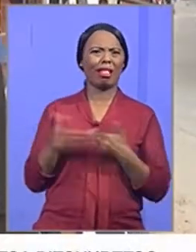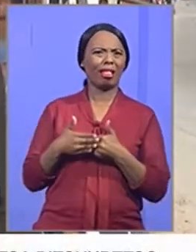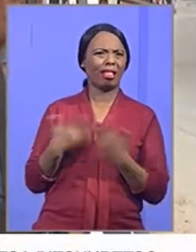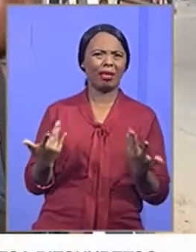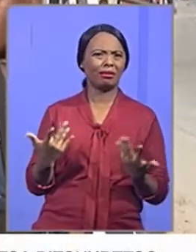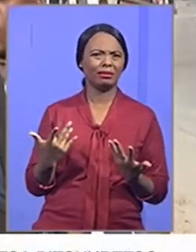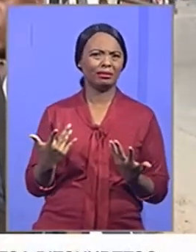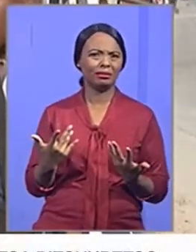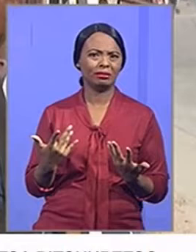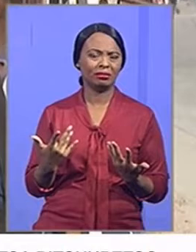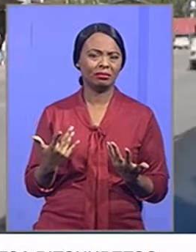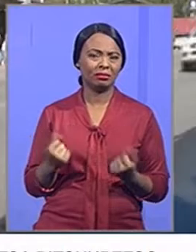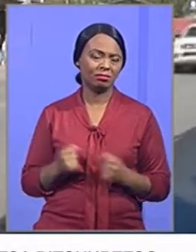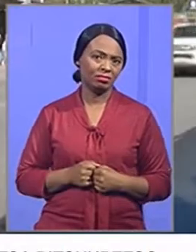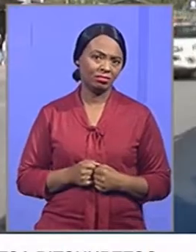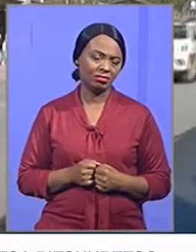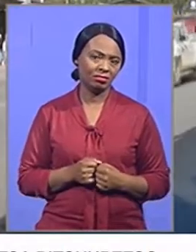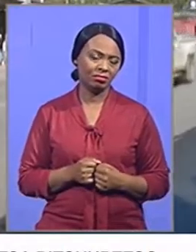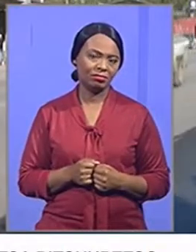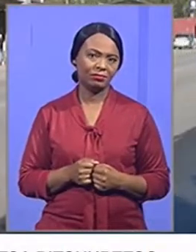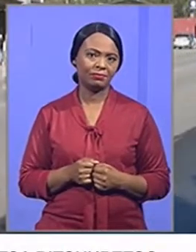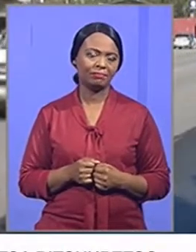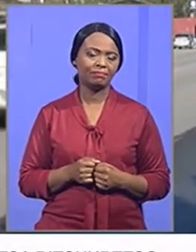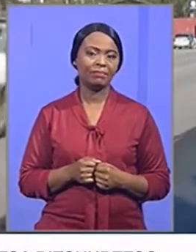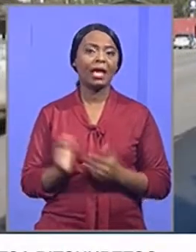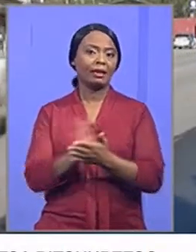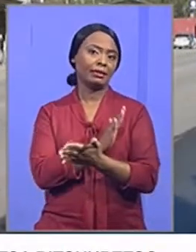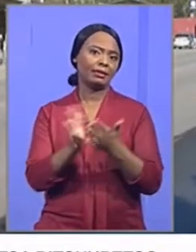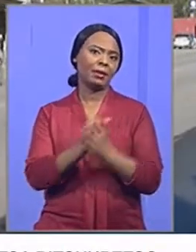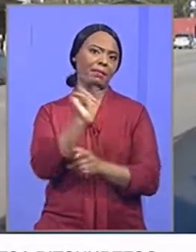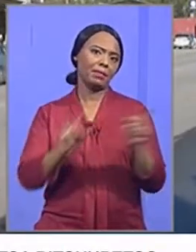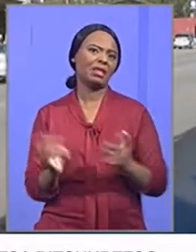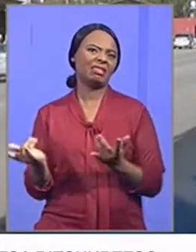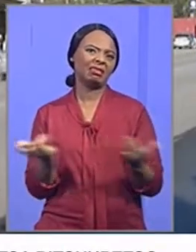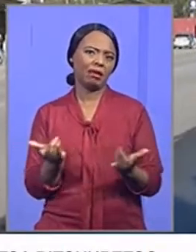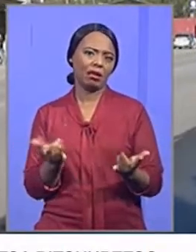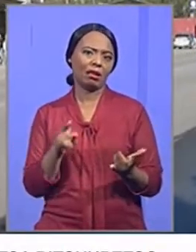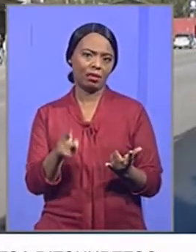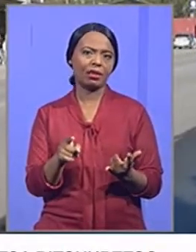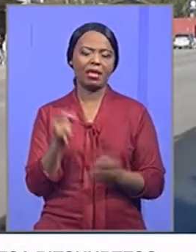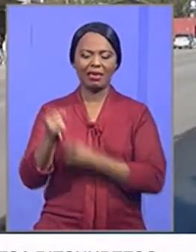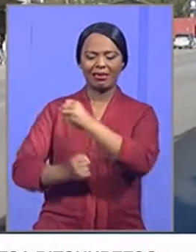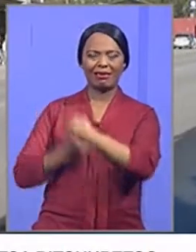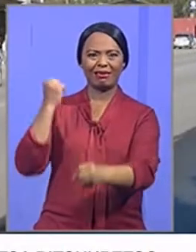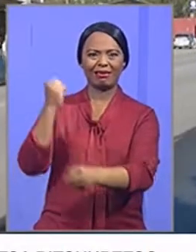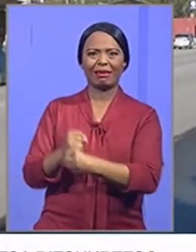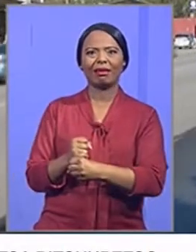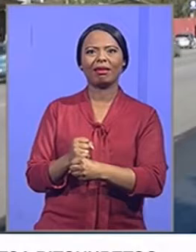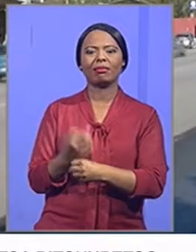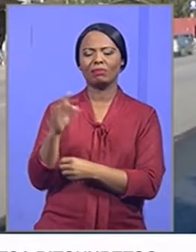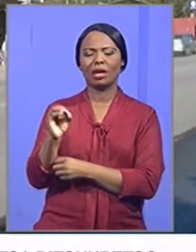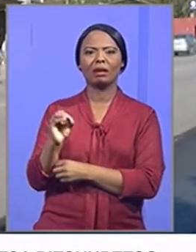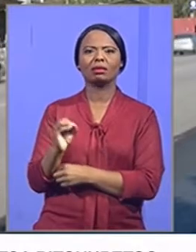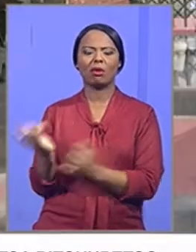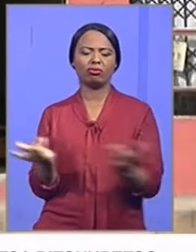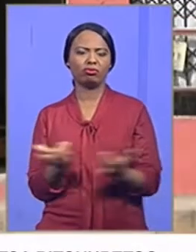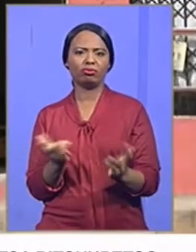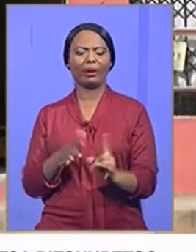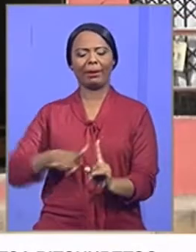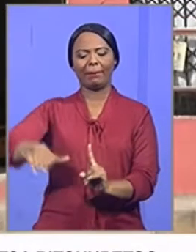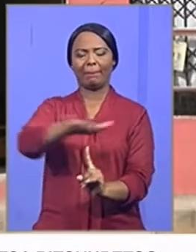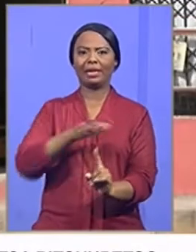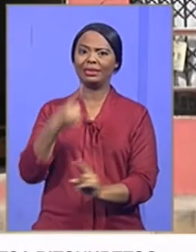ukuthi singakhoni kusebenza. Ba bangwe ba Barekisi ba na le 30 ba rekisa fa. Mme ba batla gore masepala